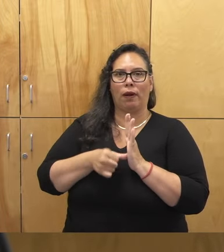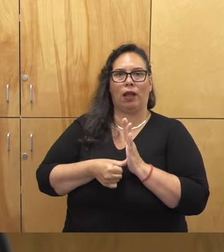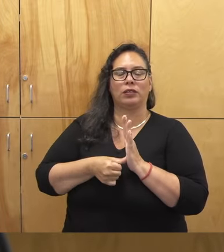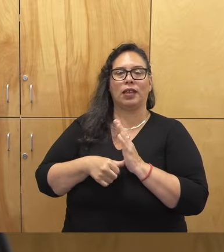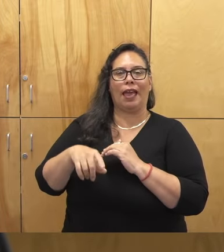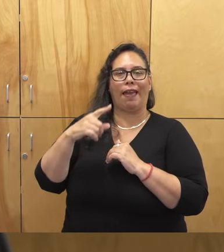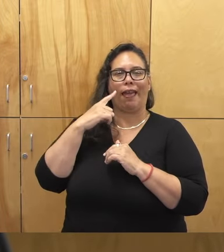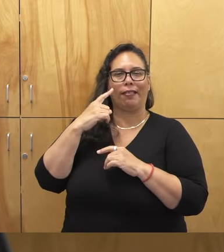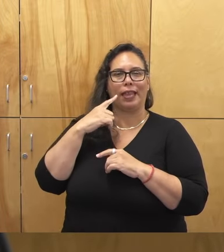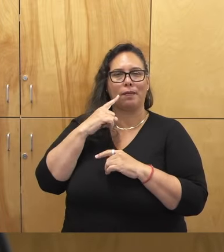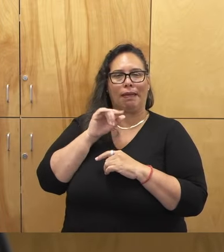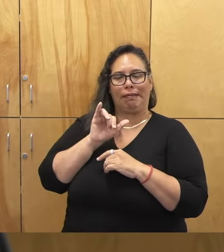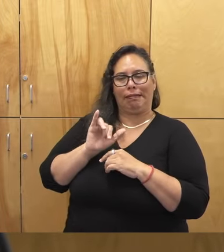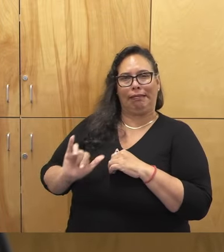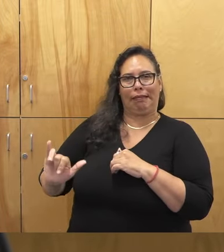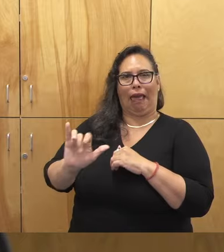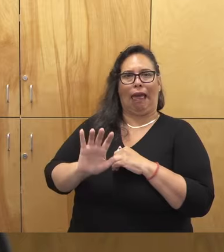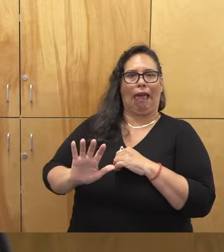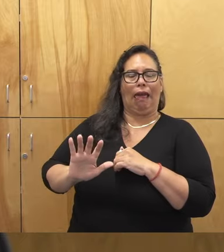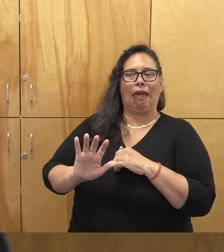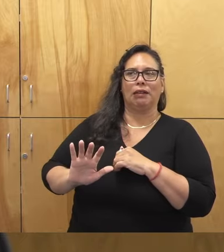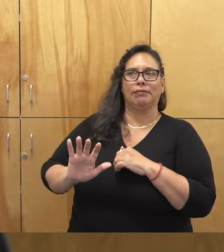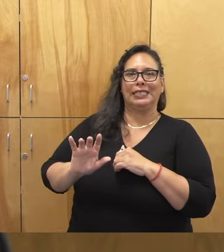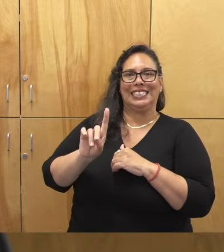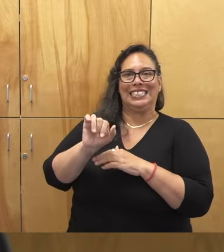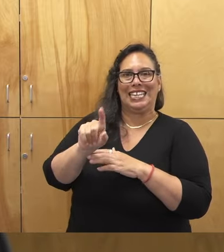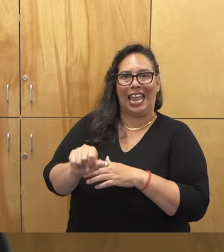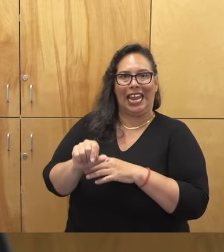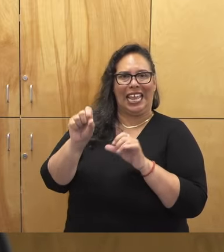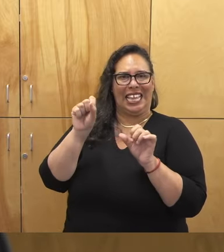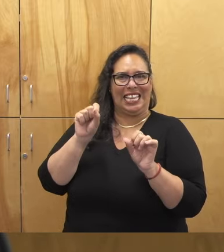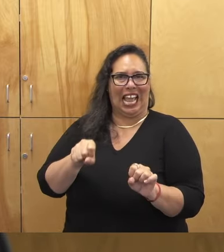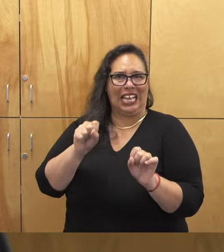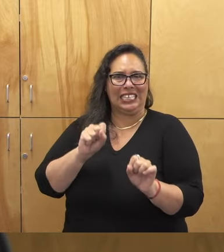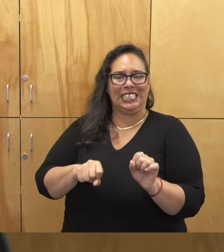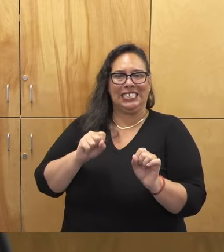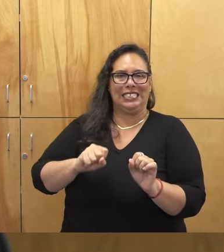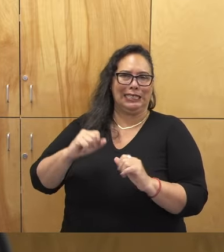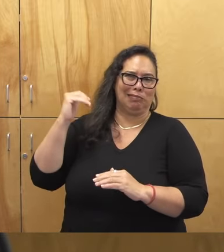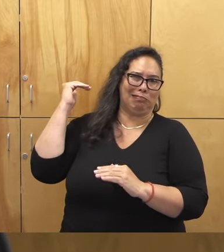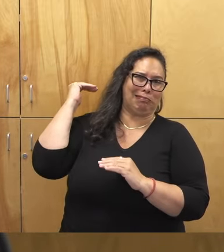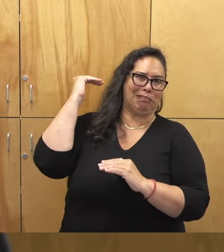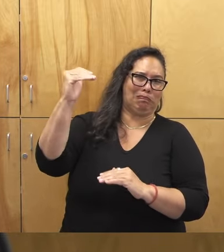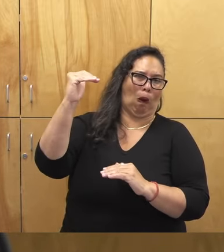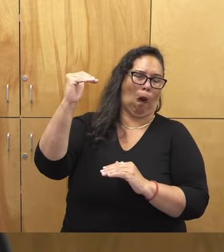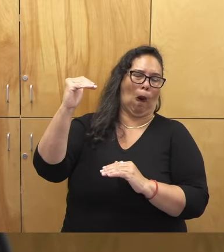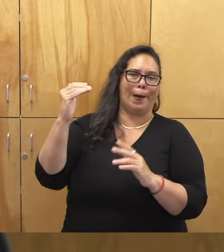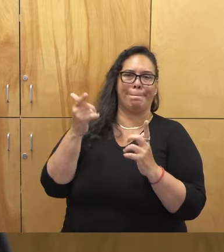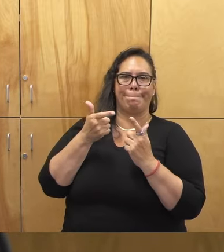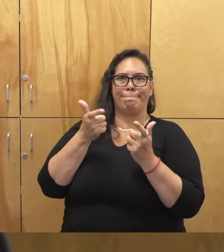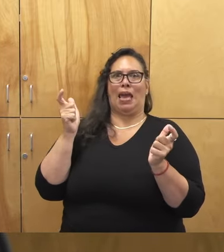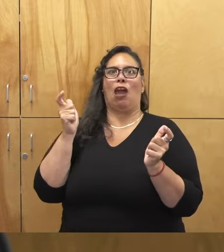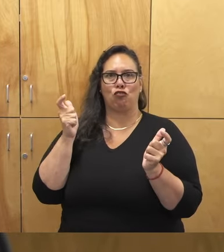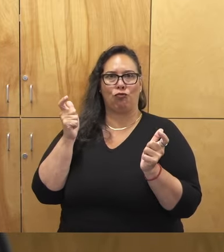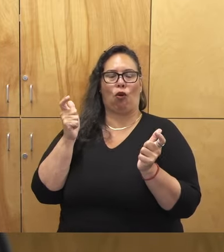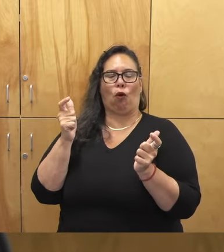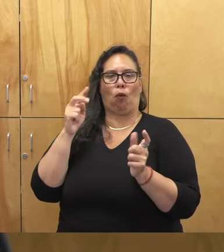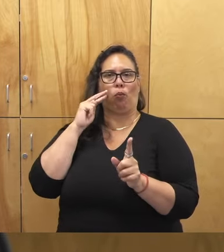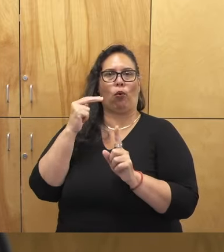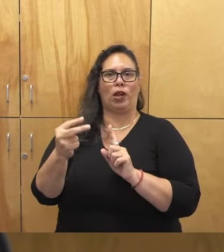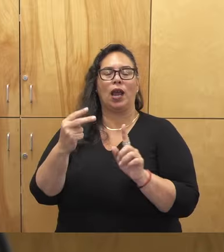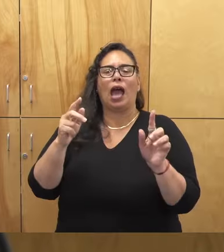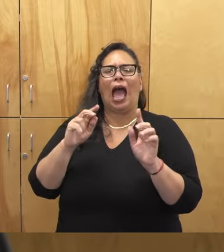think about like this data and how, yes, this is the 50,000 foot macro view of this, but how has